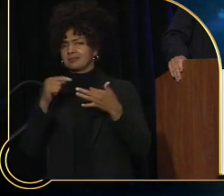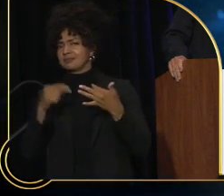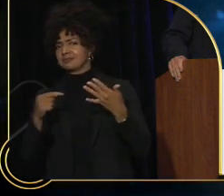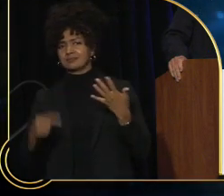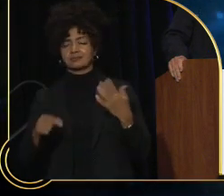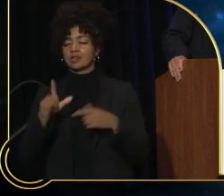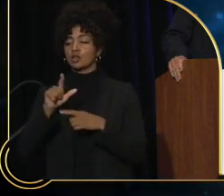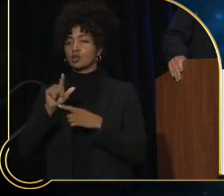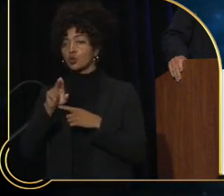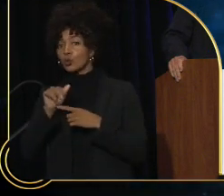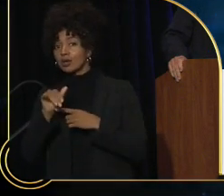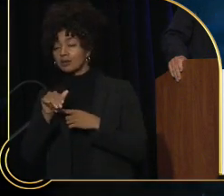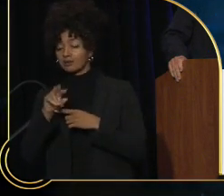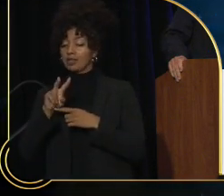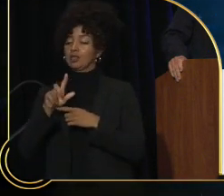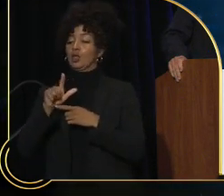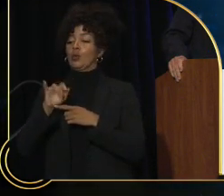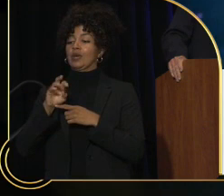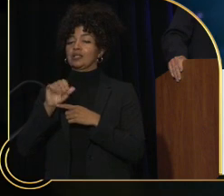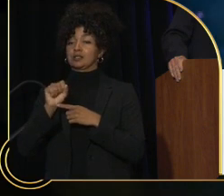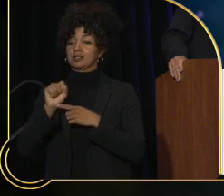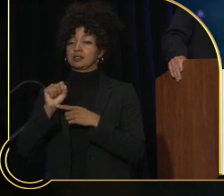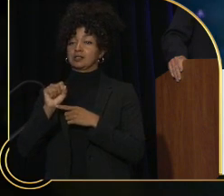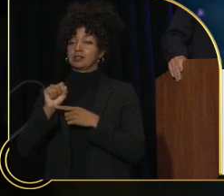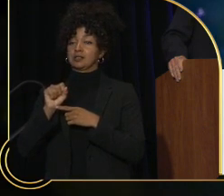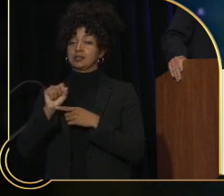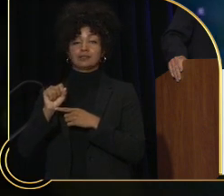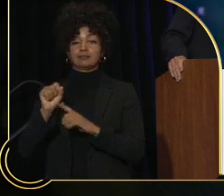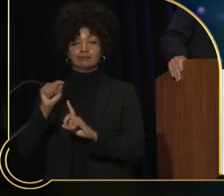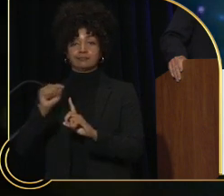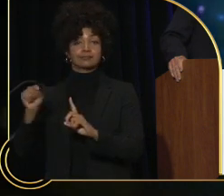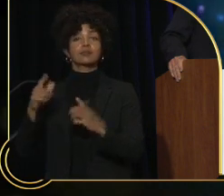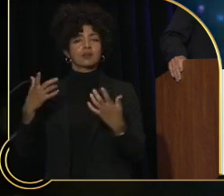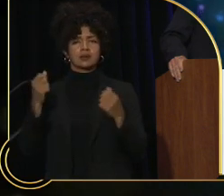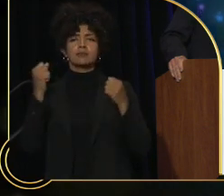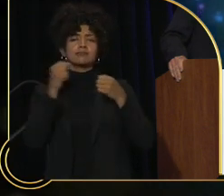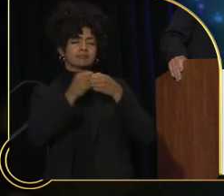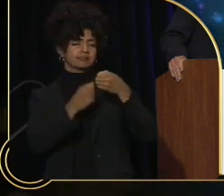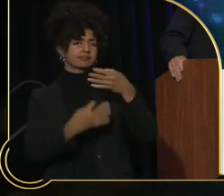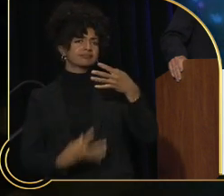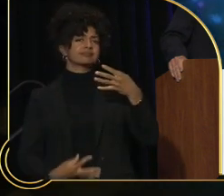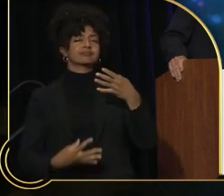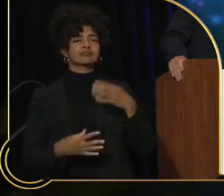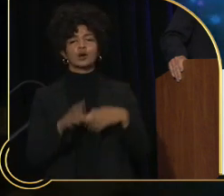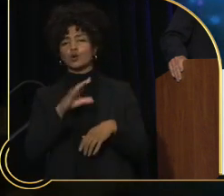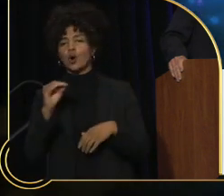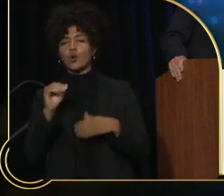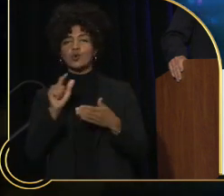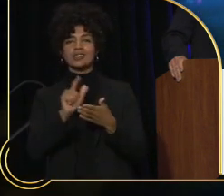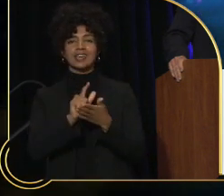Bossing, and many co-counsel and co-conspirators.